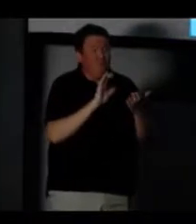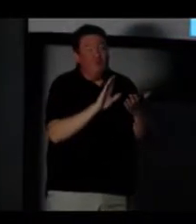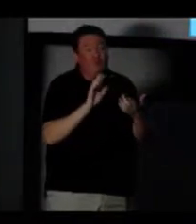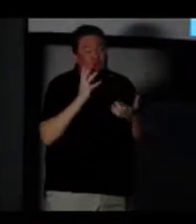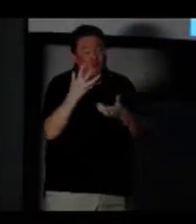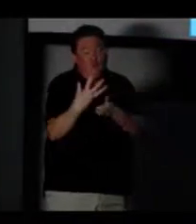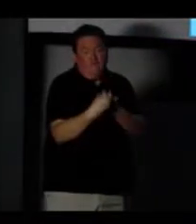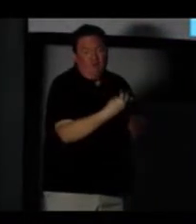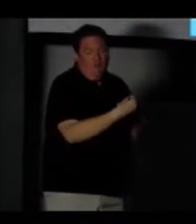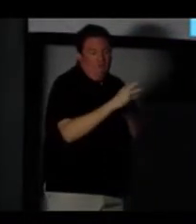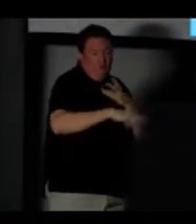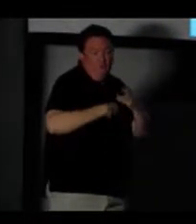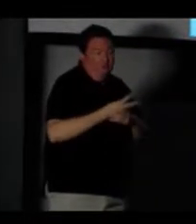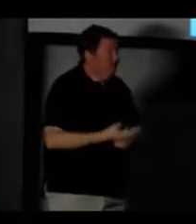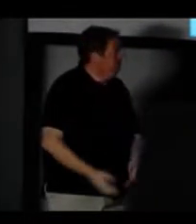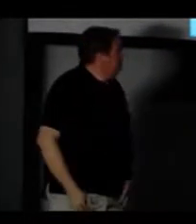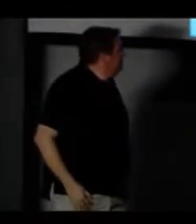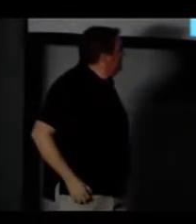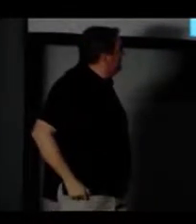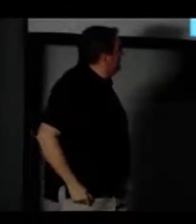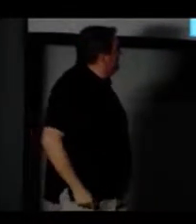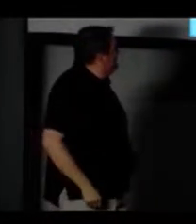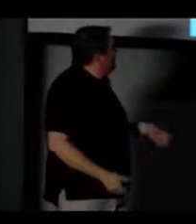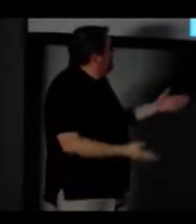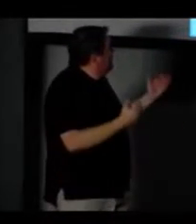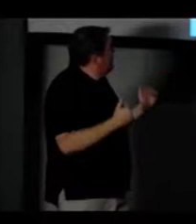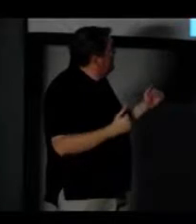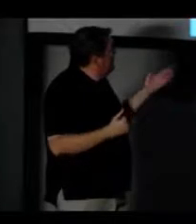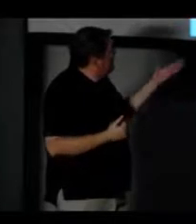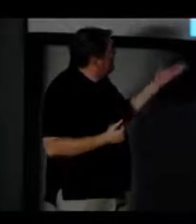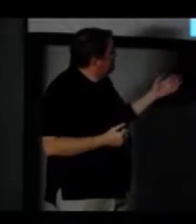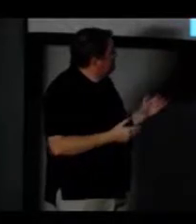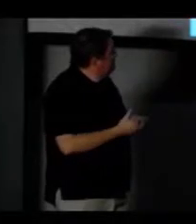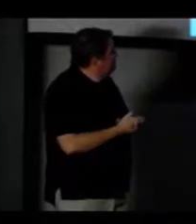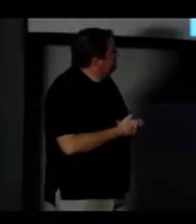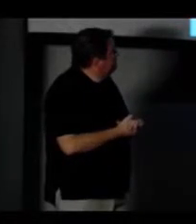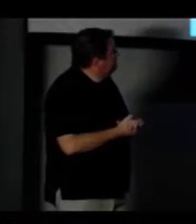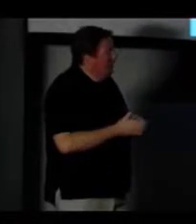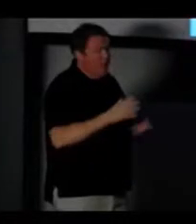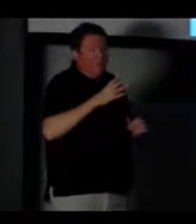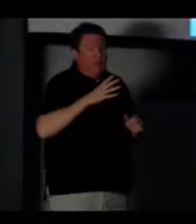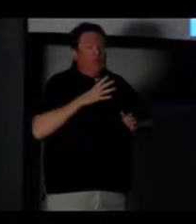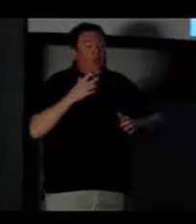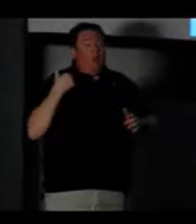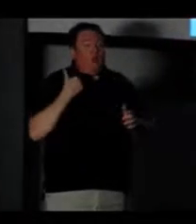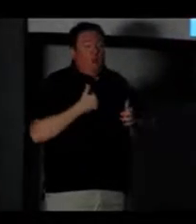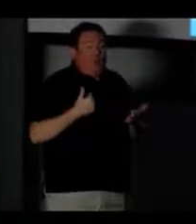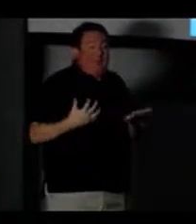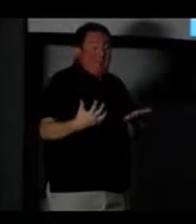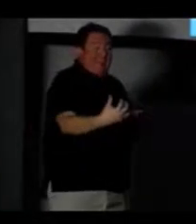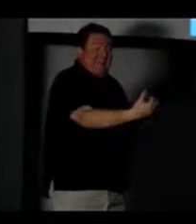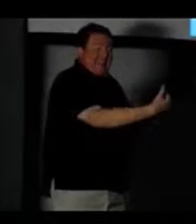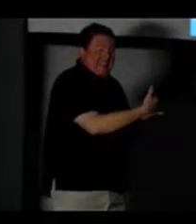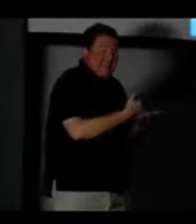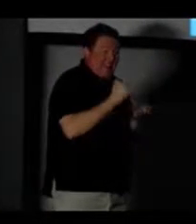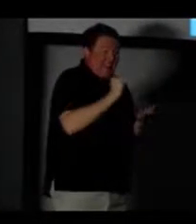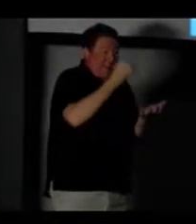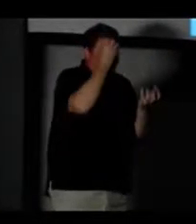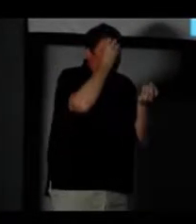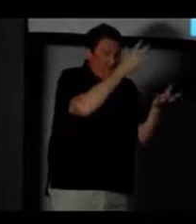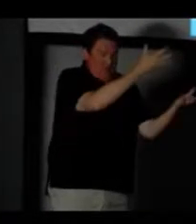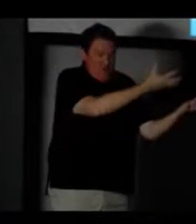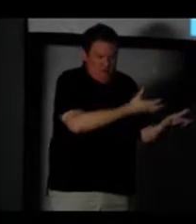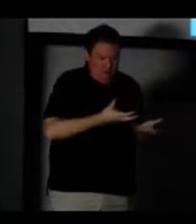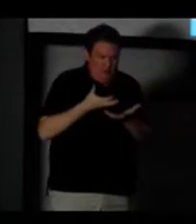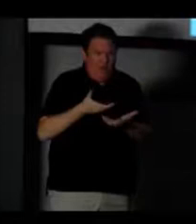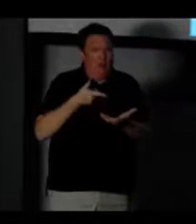I'd say the next phase of this really is to understand the data around what we're crowdsourcing and about the